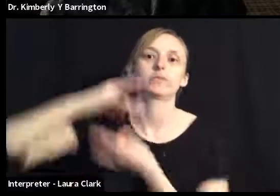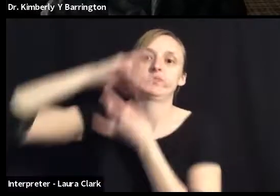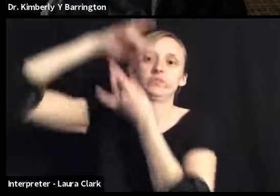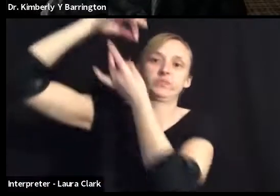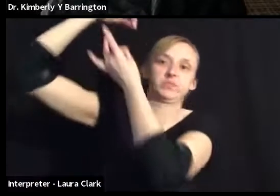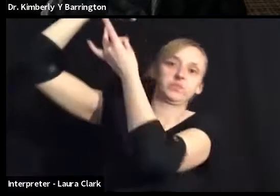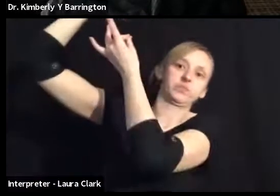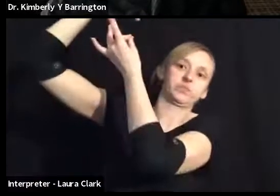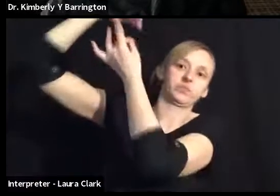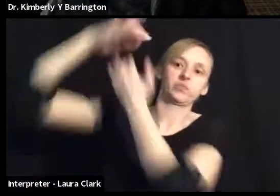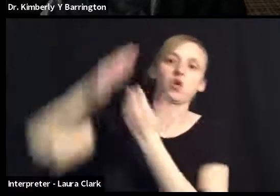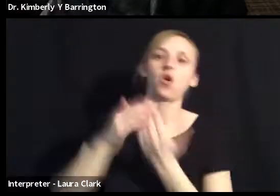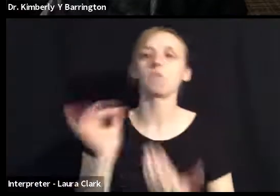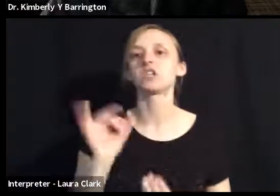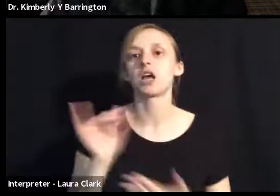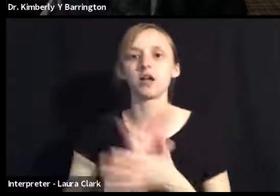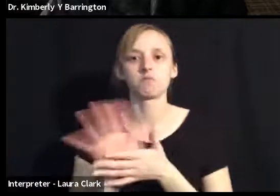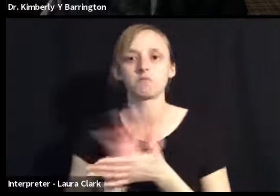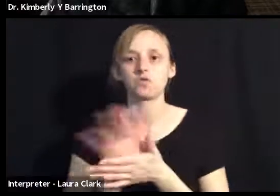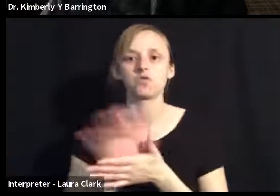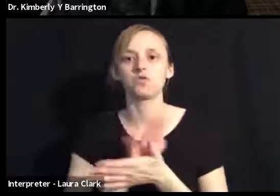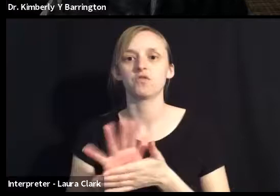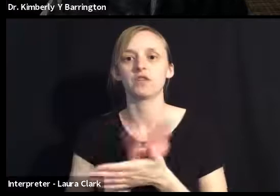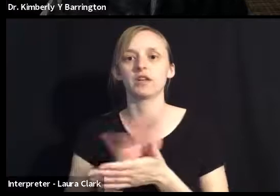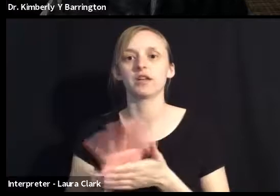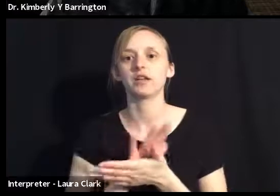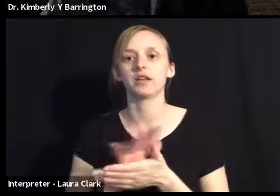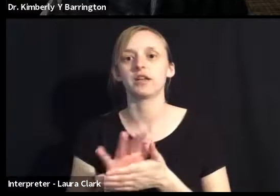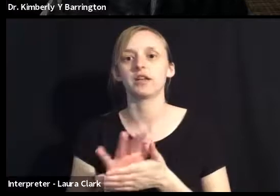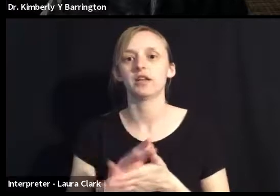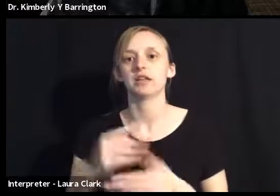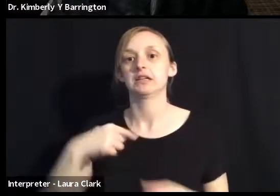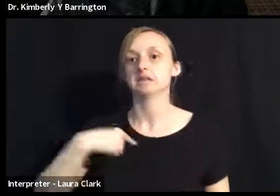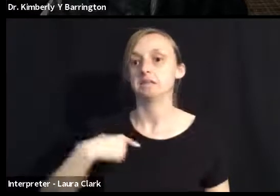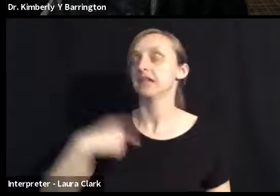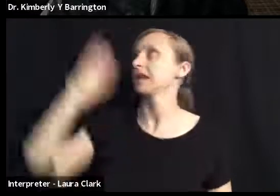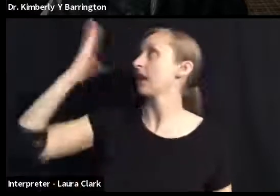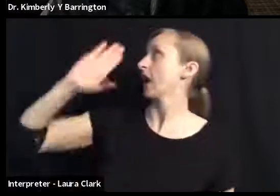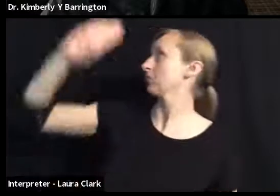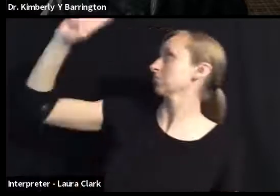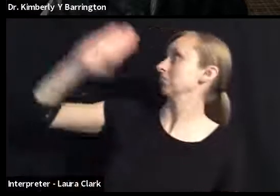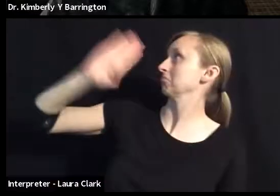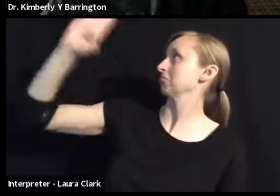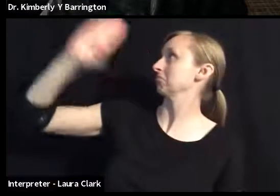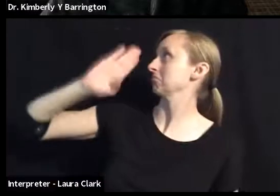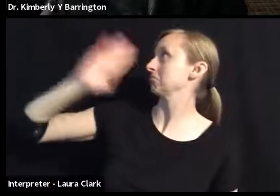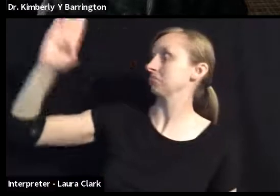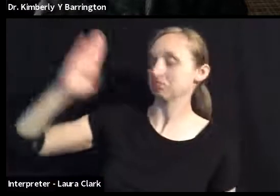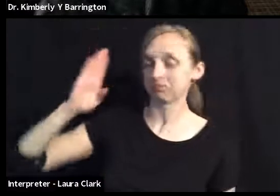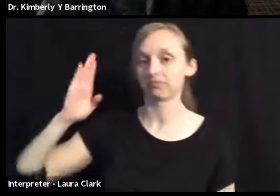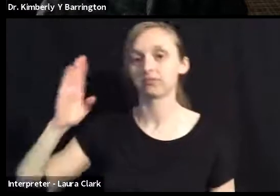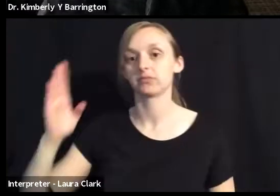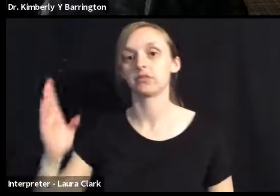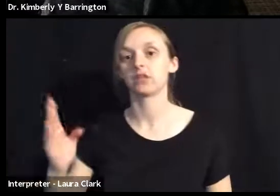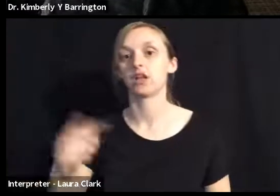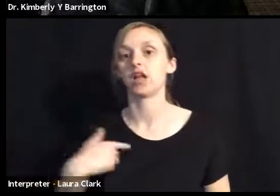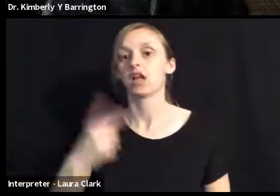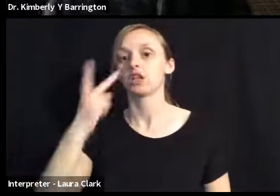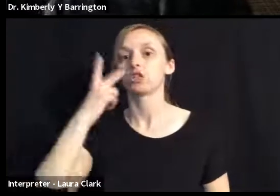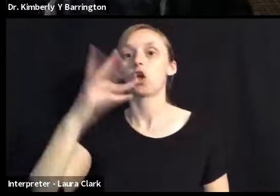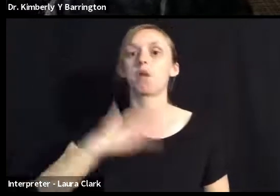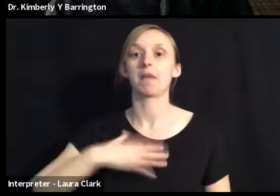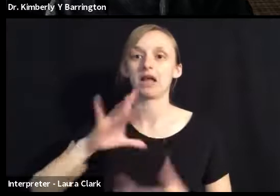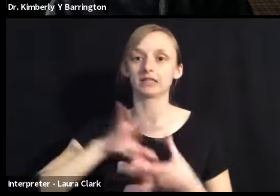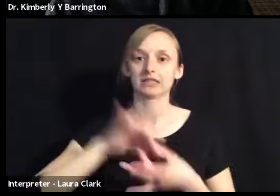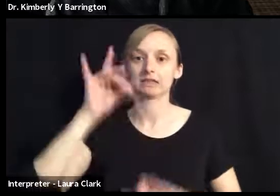it's almost like something on a movie, but it was just a me and God encounter at that moment. And I literally seen my spirit